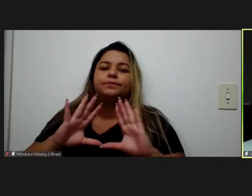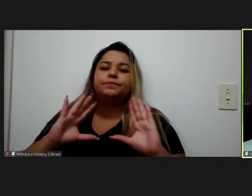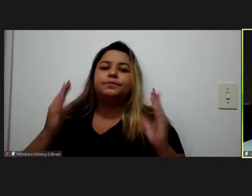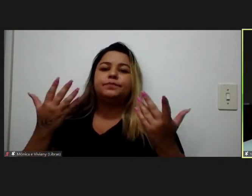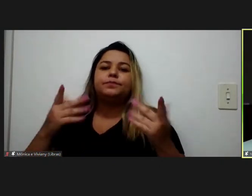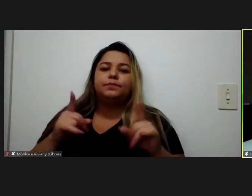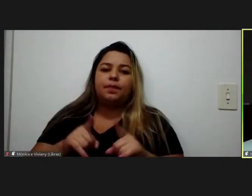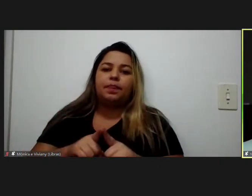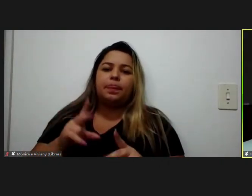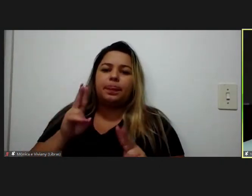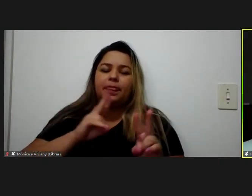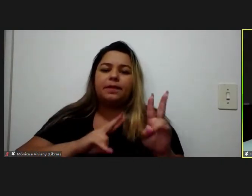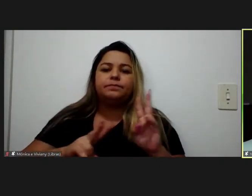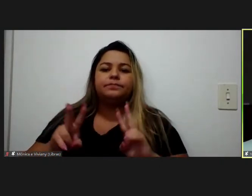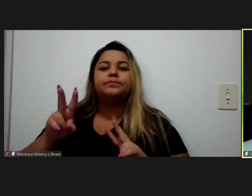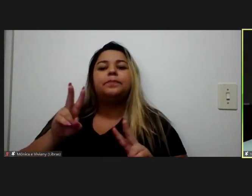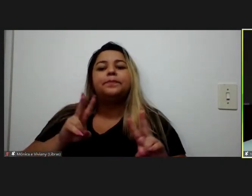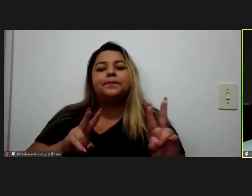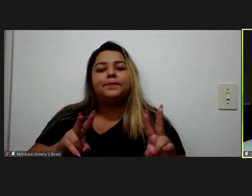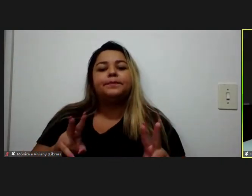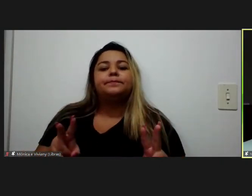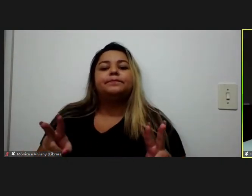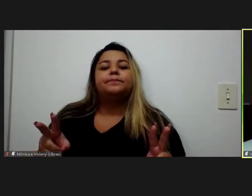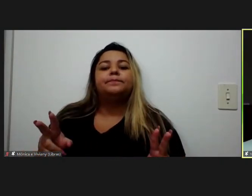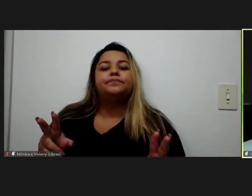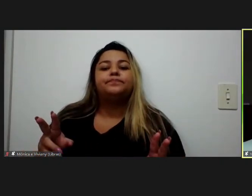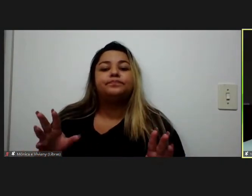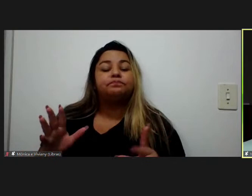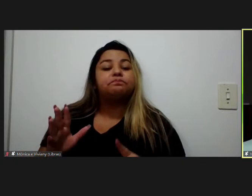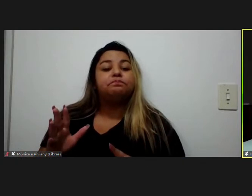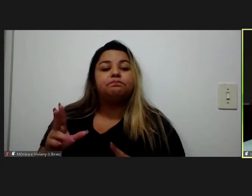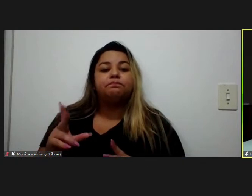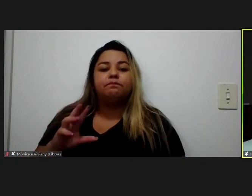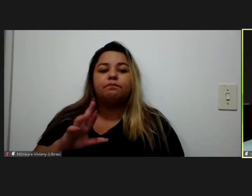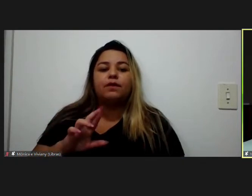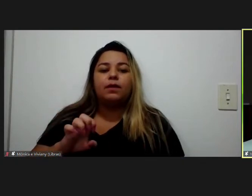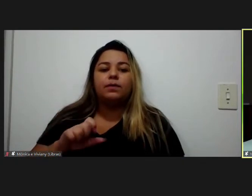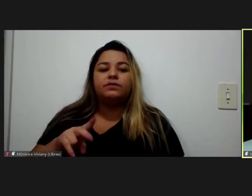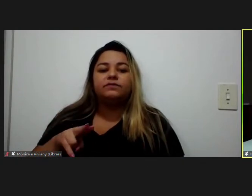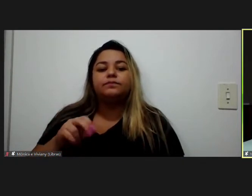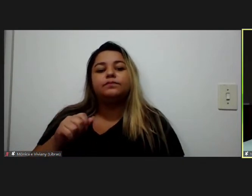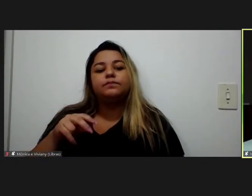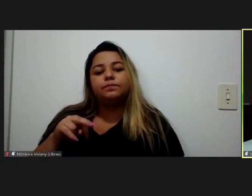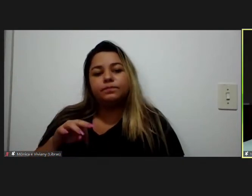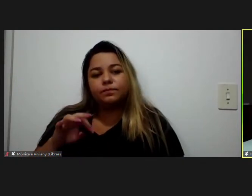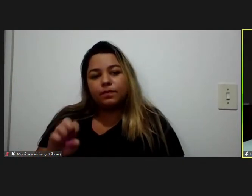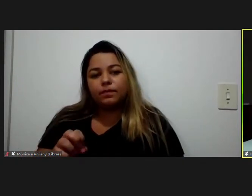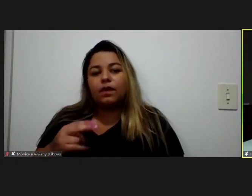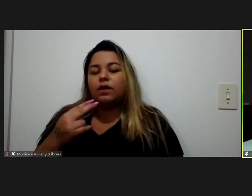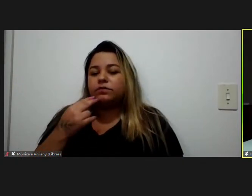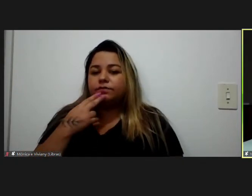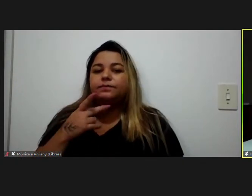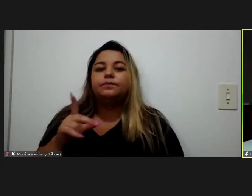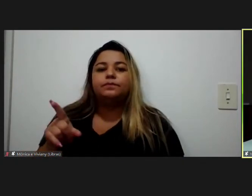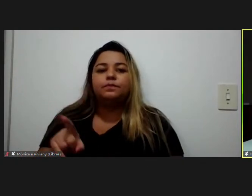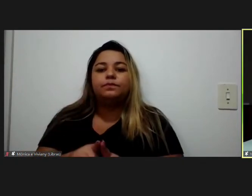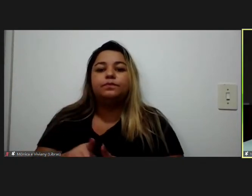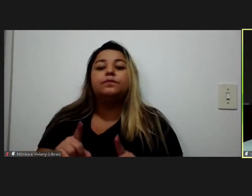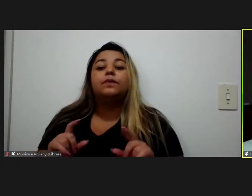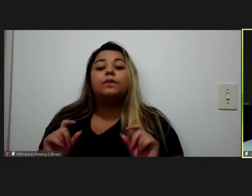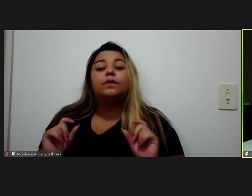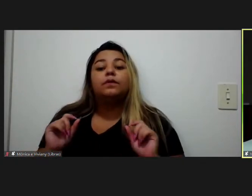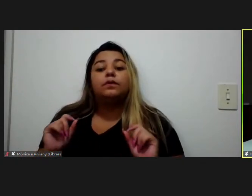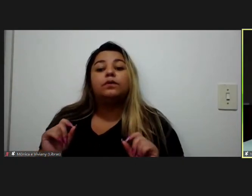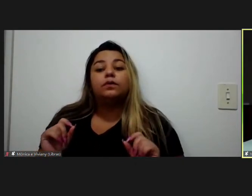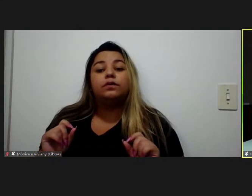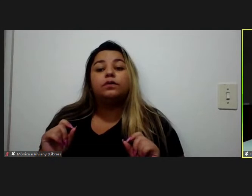So in the first look, we see that we have guidelines that are